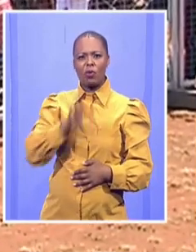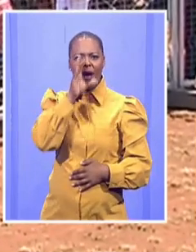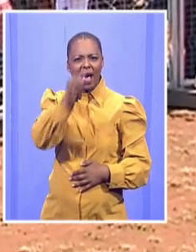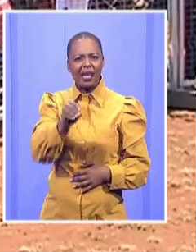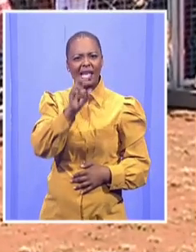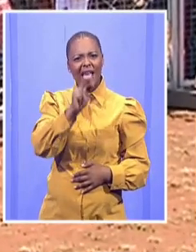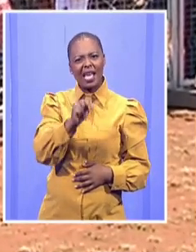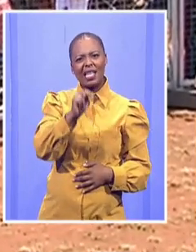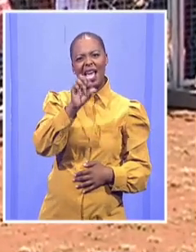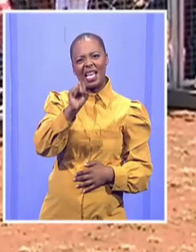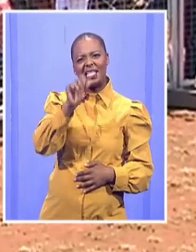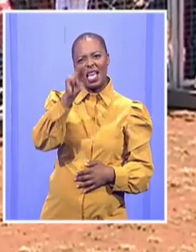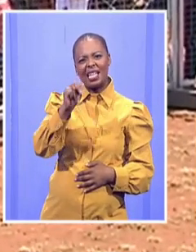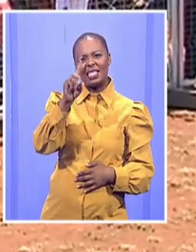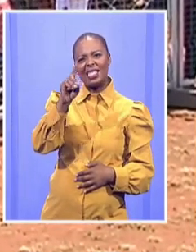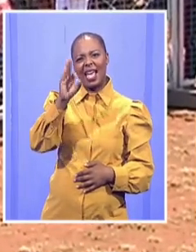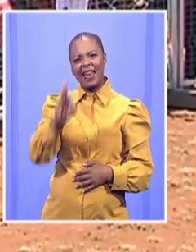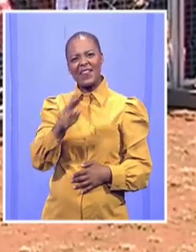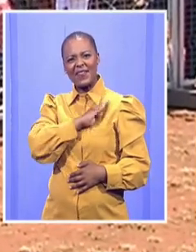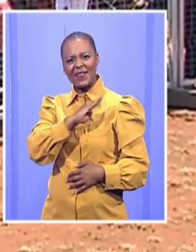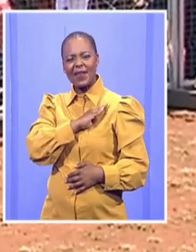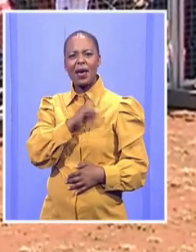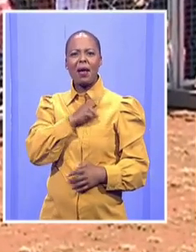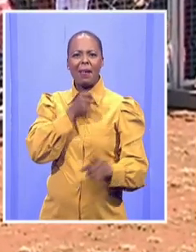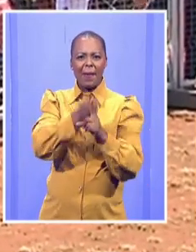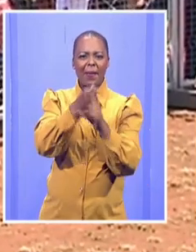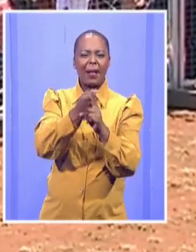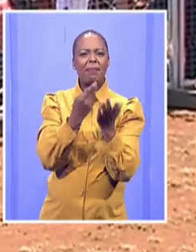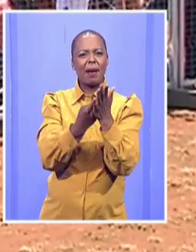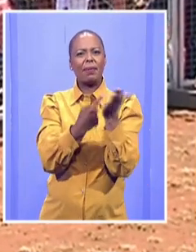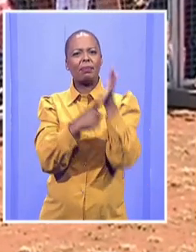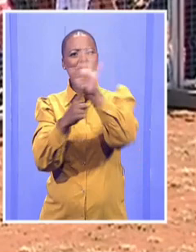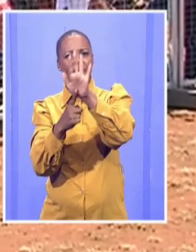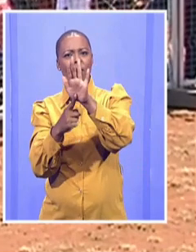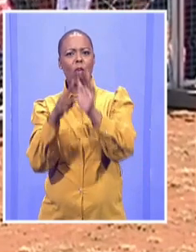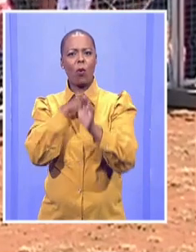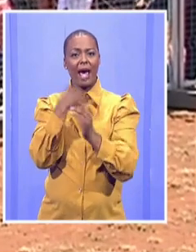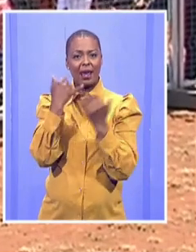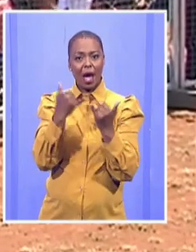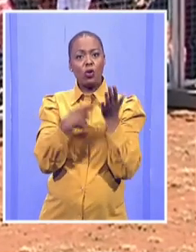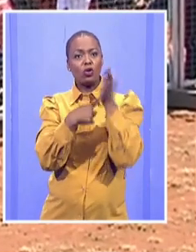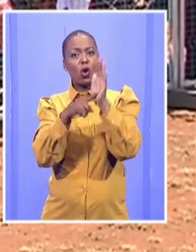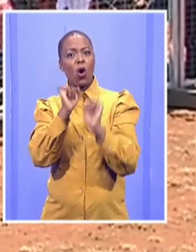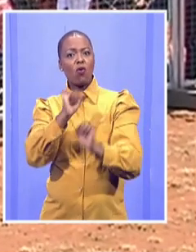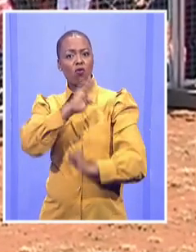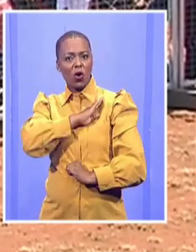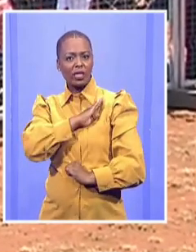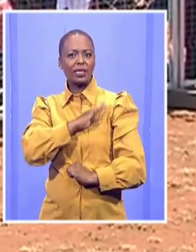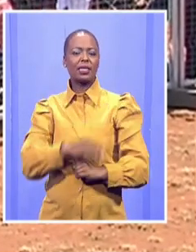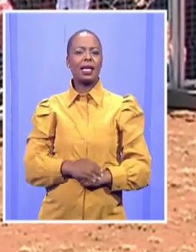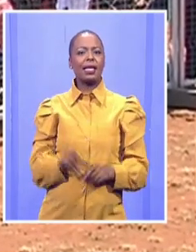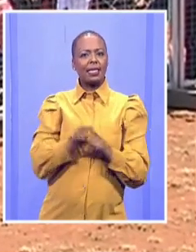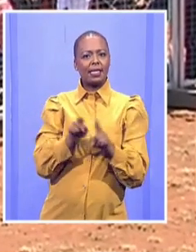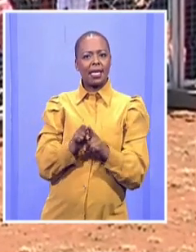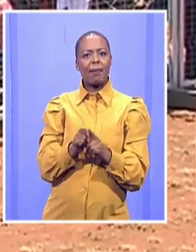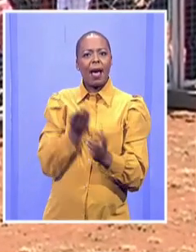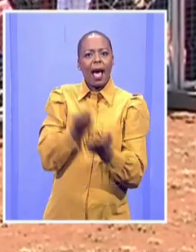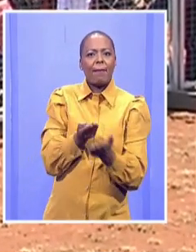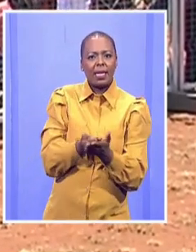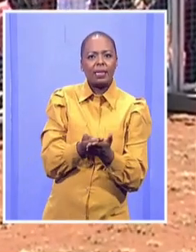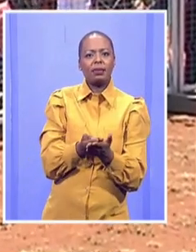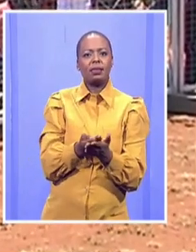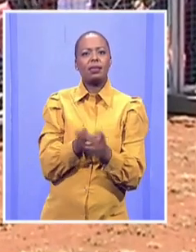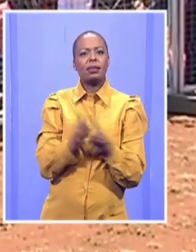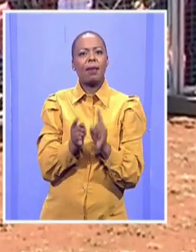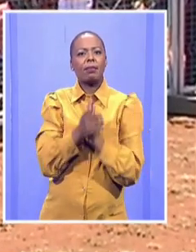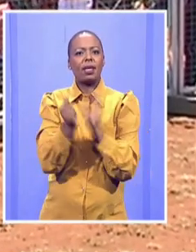fighting capability and the display. I mean, obviously this is a show of force and a display of our ability and capability, you